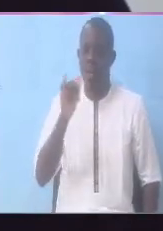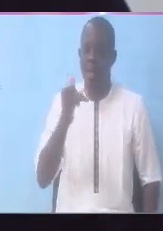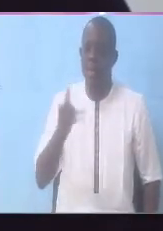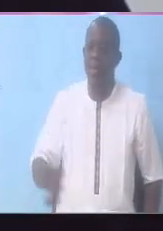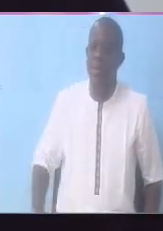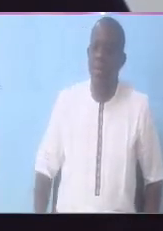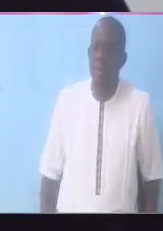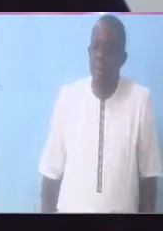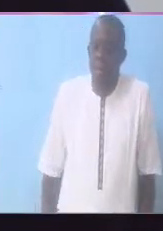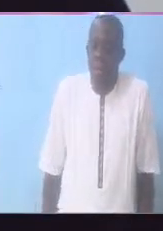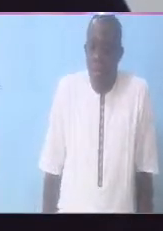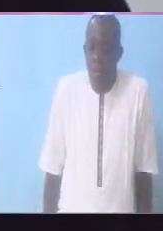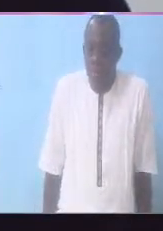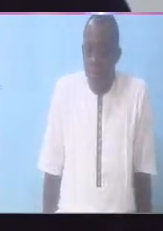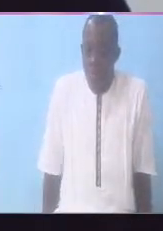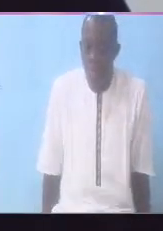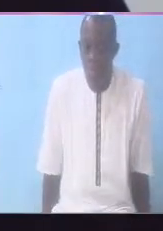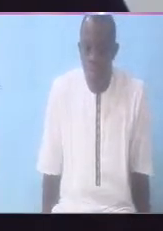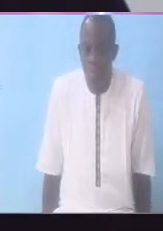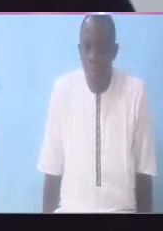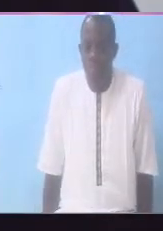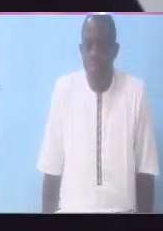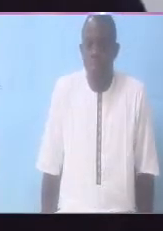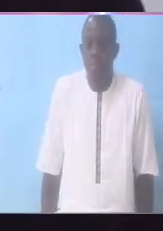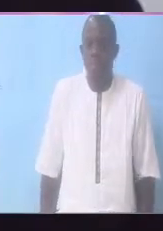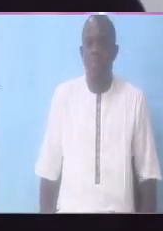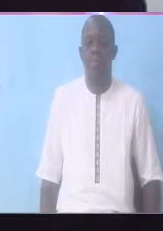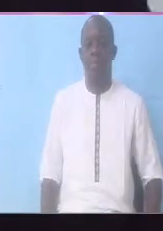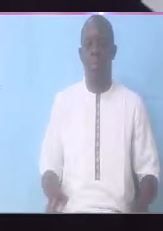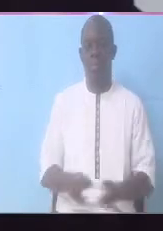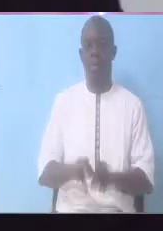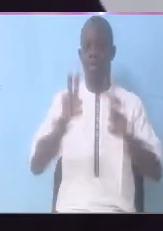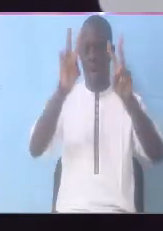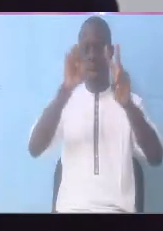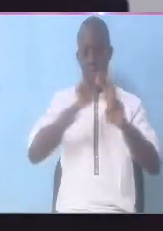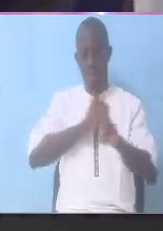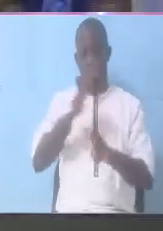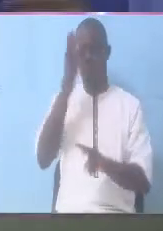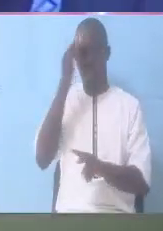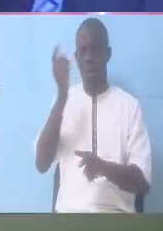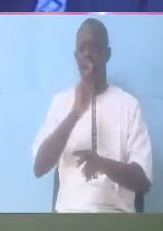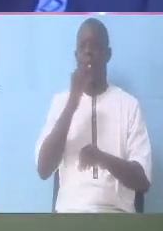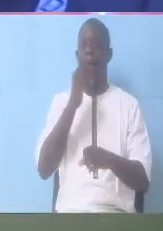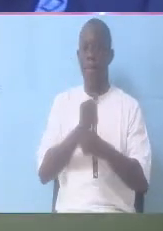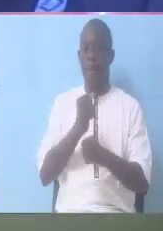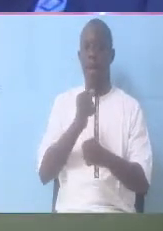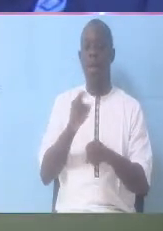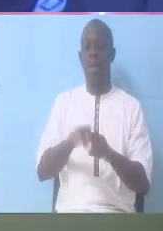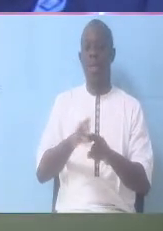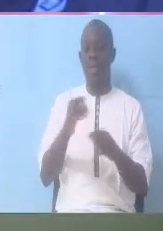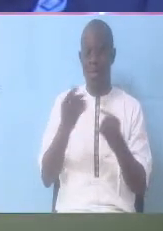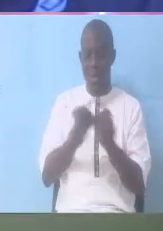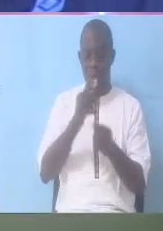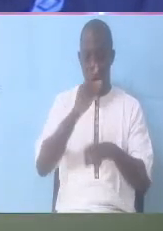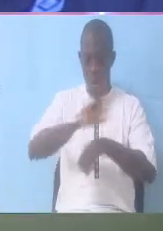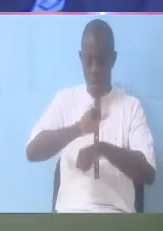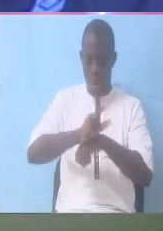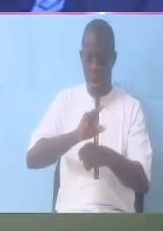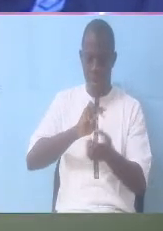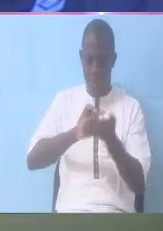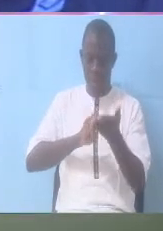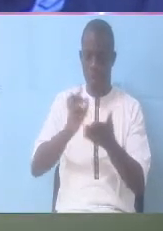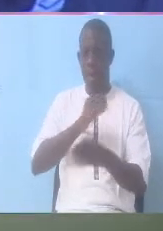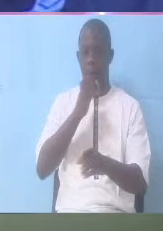So obviously he knew what was the impact of these concoctions on the victims. Yes.